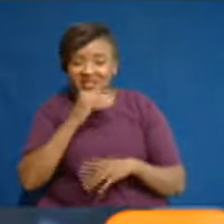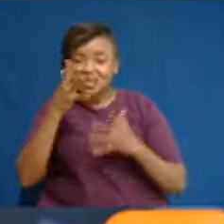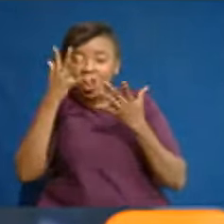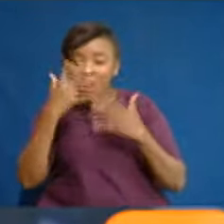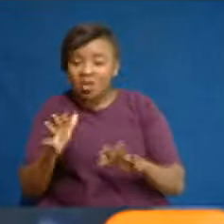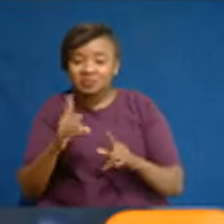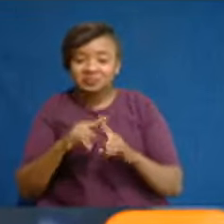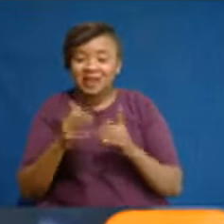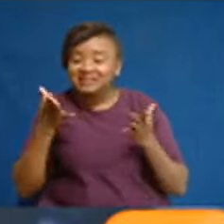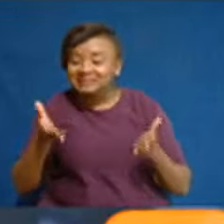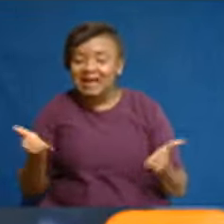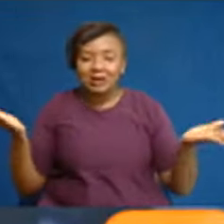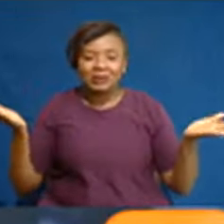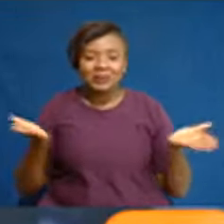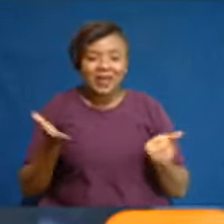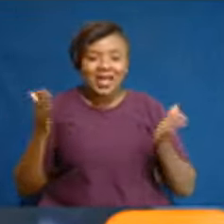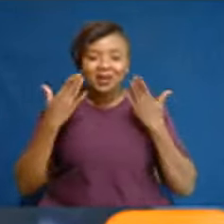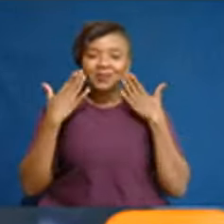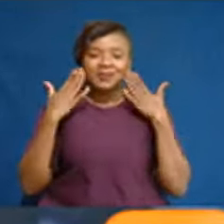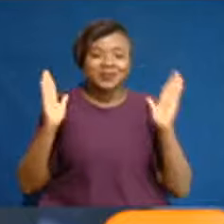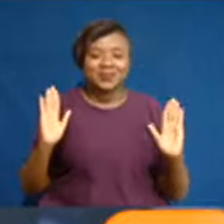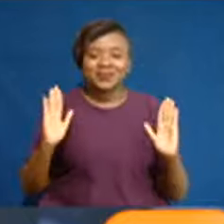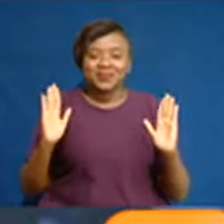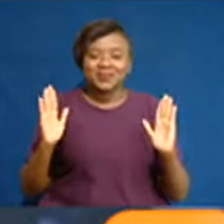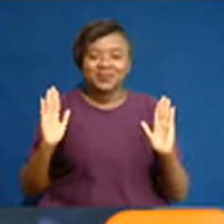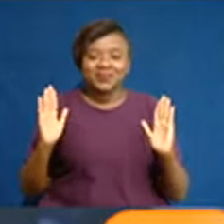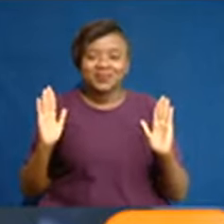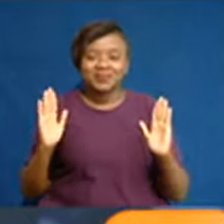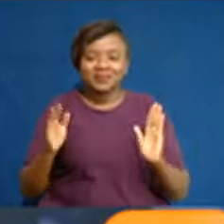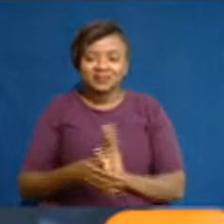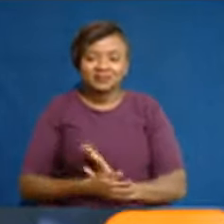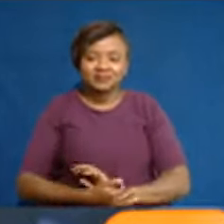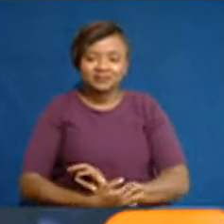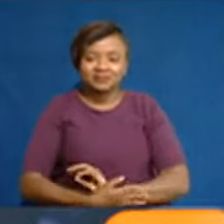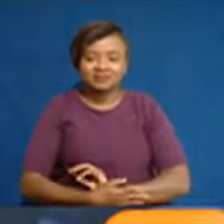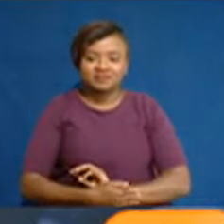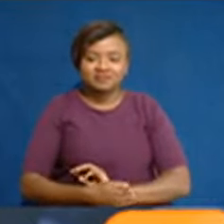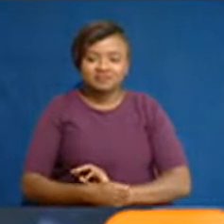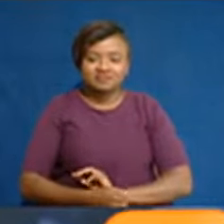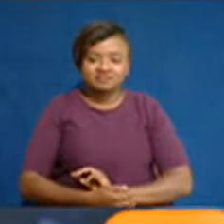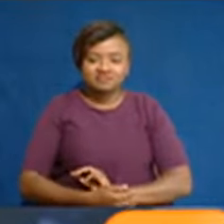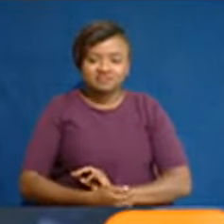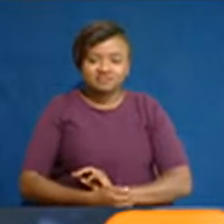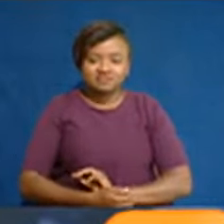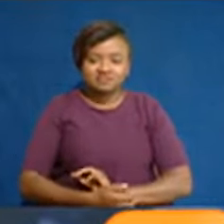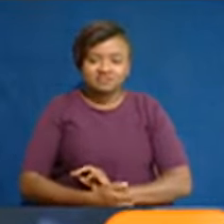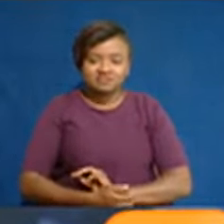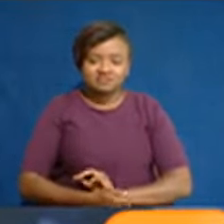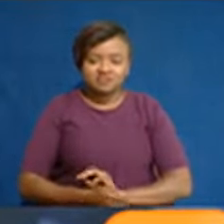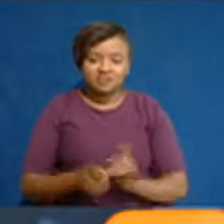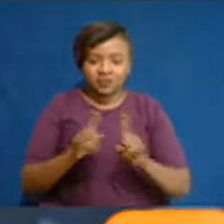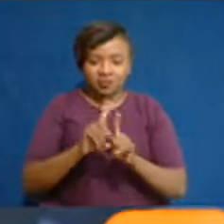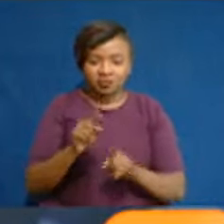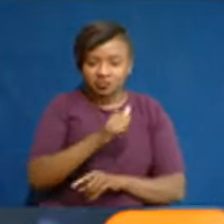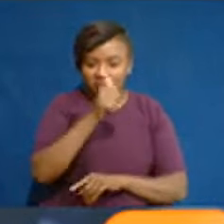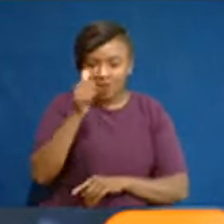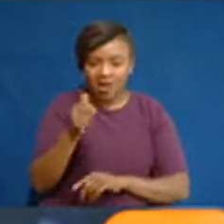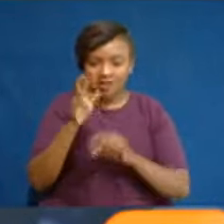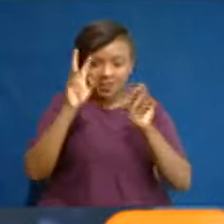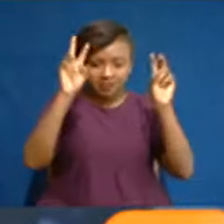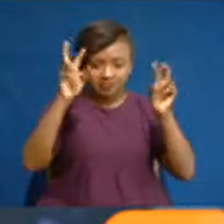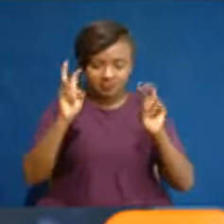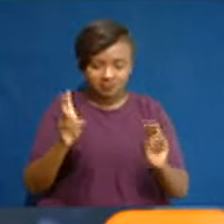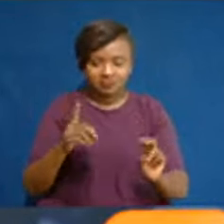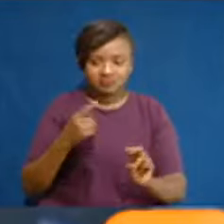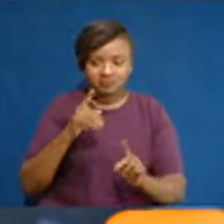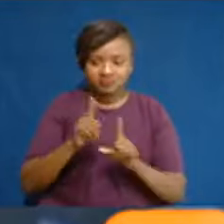kidnapped, arrested, others who've turned up dead. That's significant. Then two other key issues, which at least when I